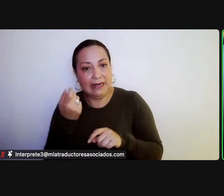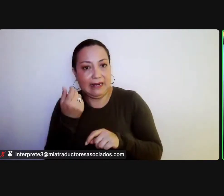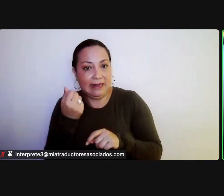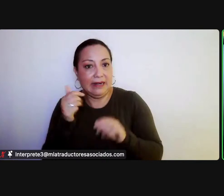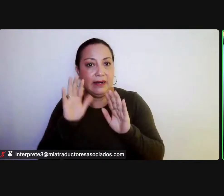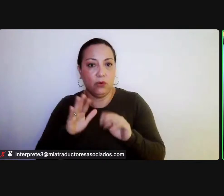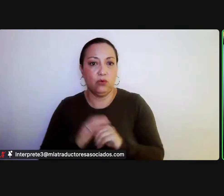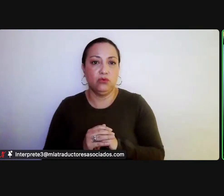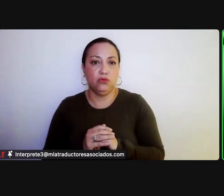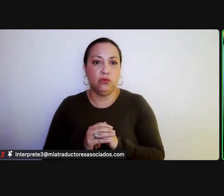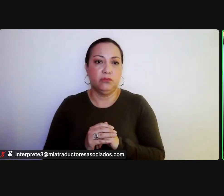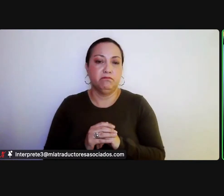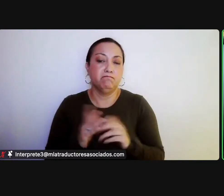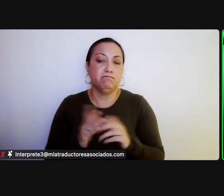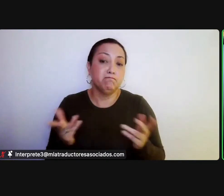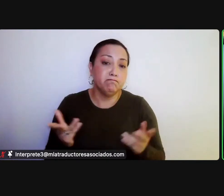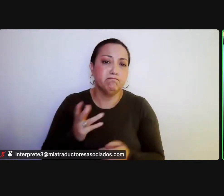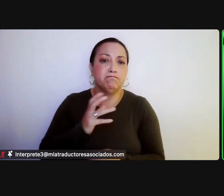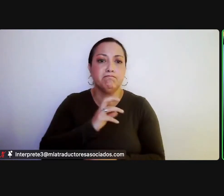enough resources to do so.